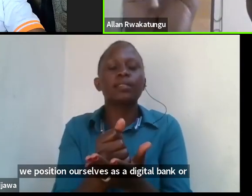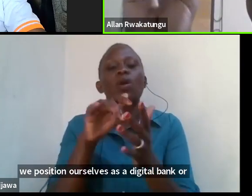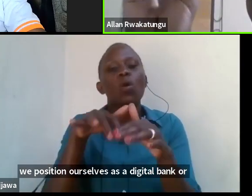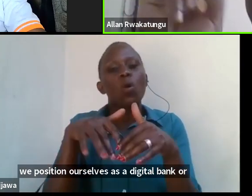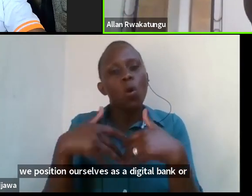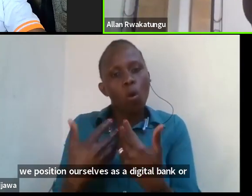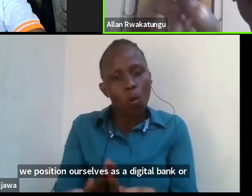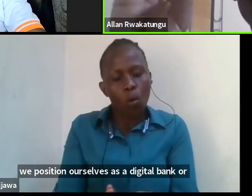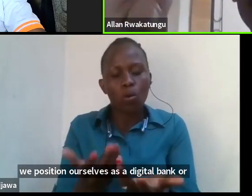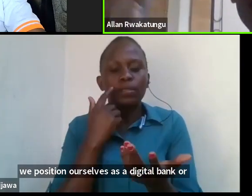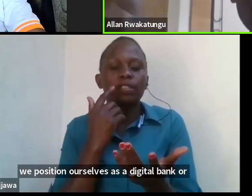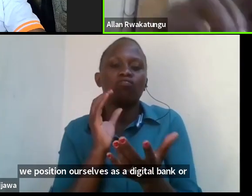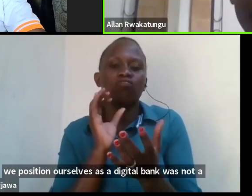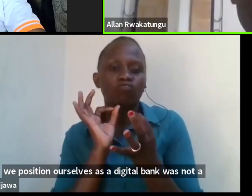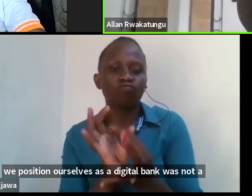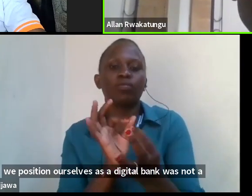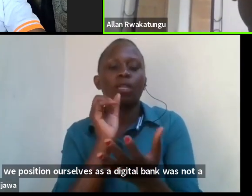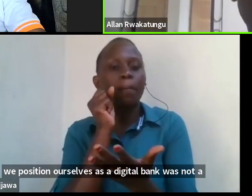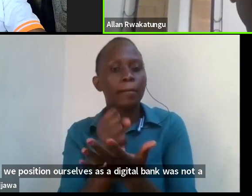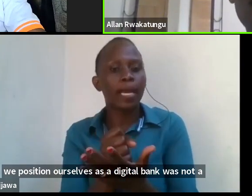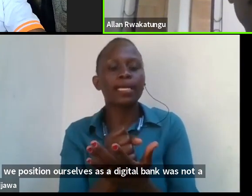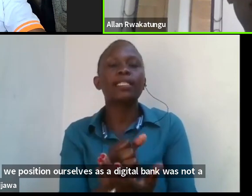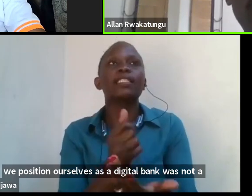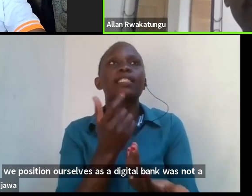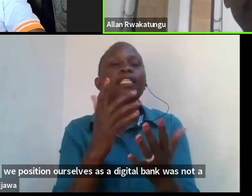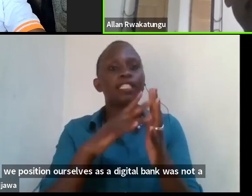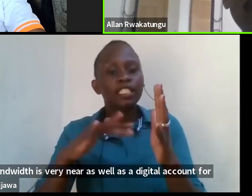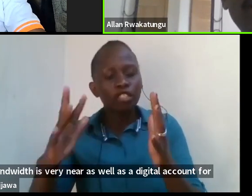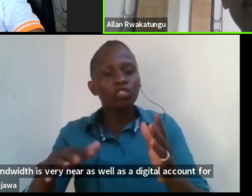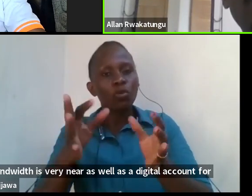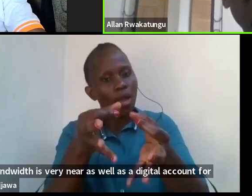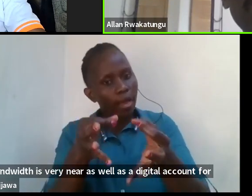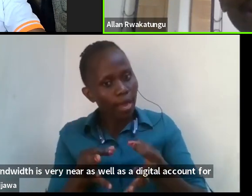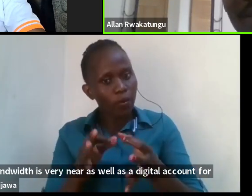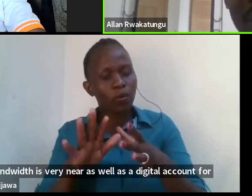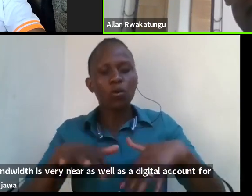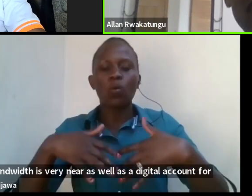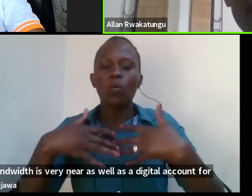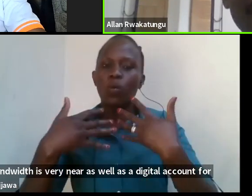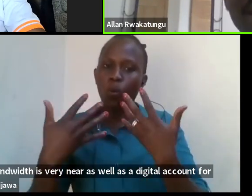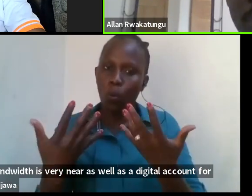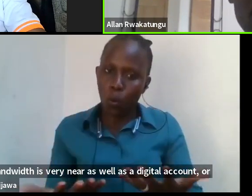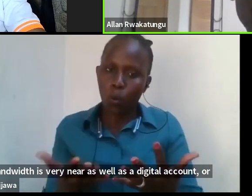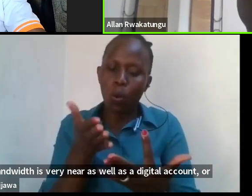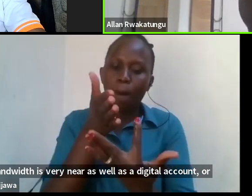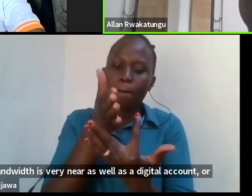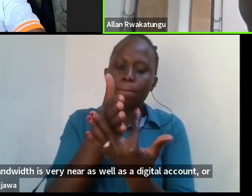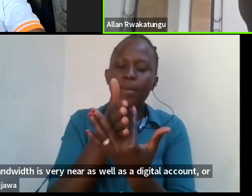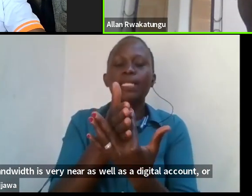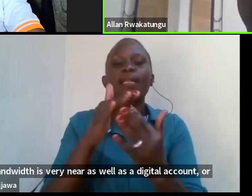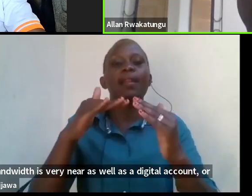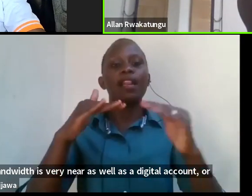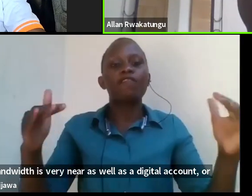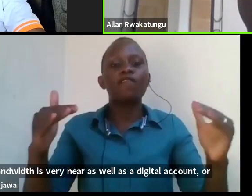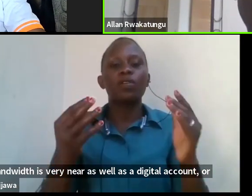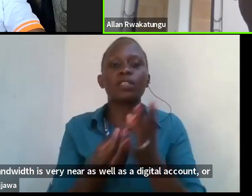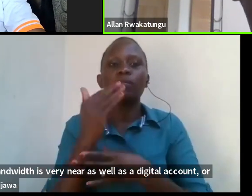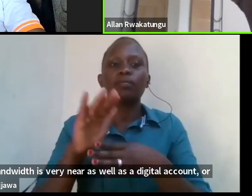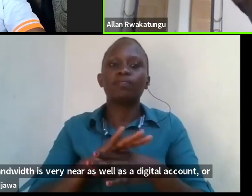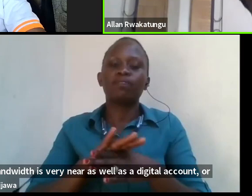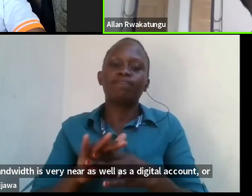that is a very dangerous one, as a digital account for mid-level and enterprise businesses.